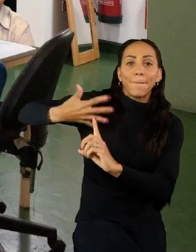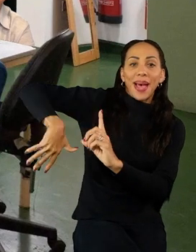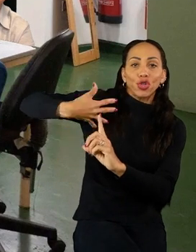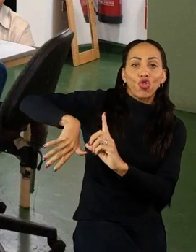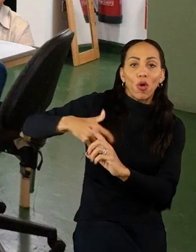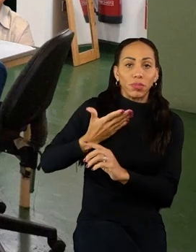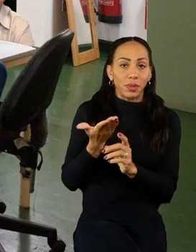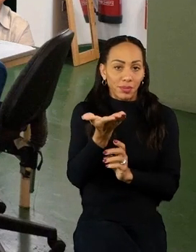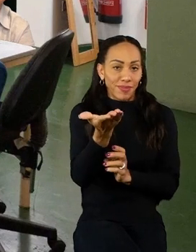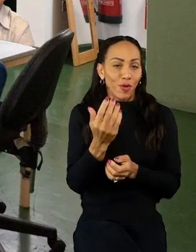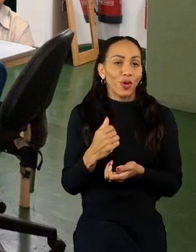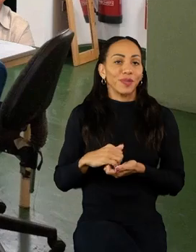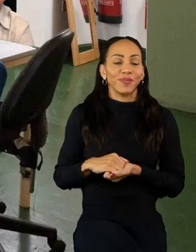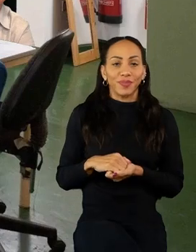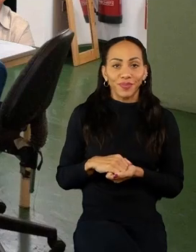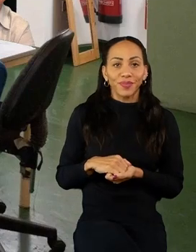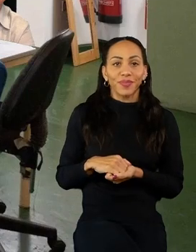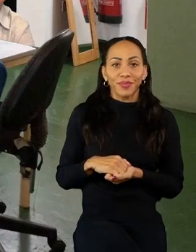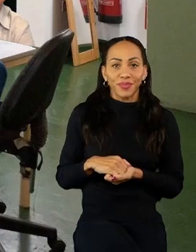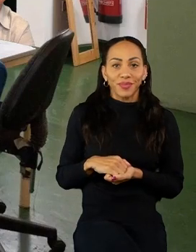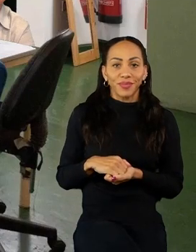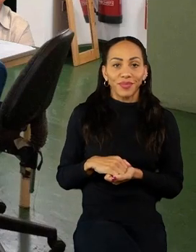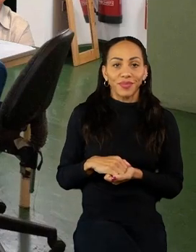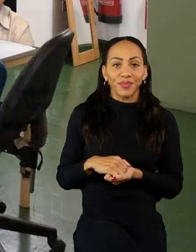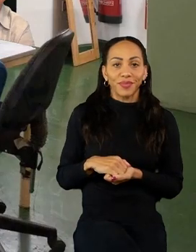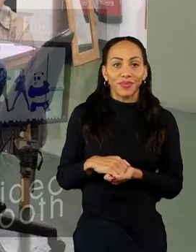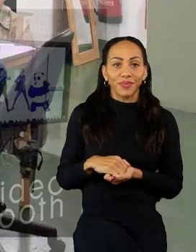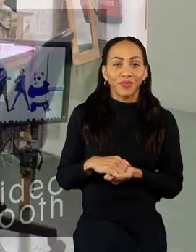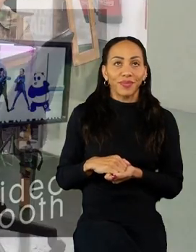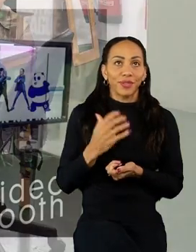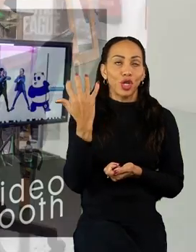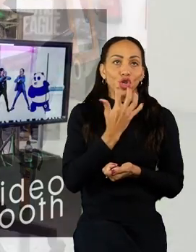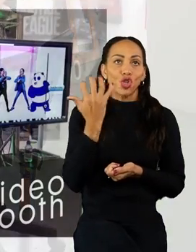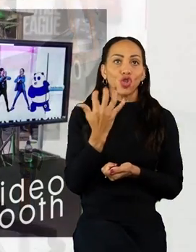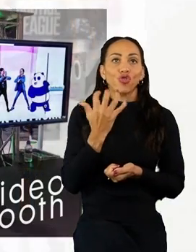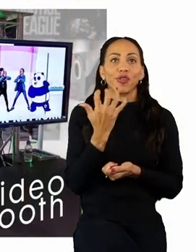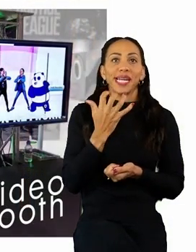and backdrops. Let me just go a bit more full screen on that one. Maybe that's a bit more helpful to see.